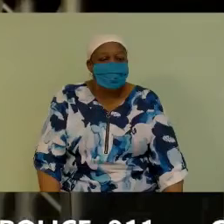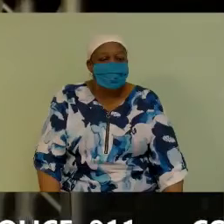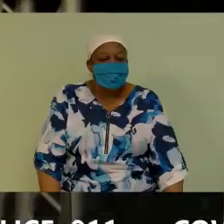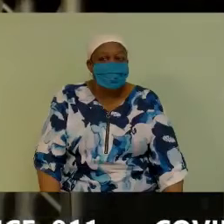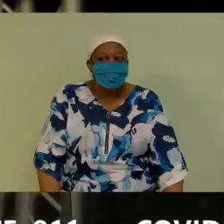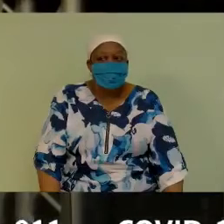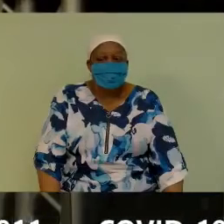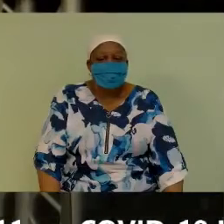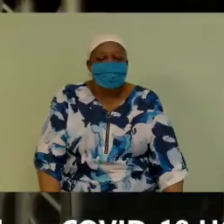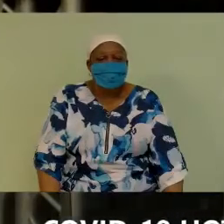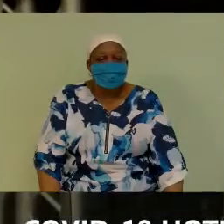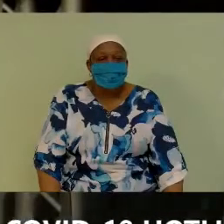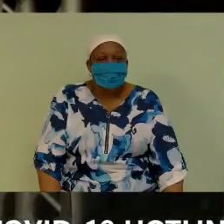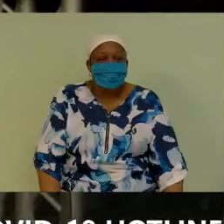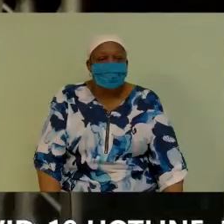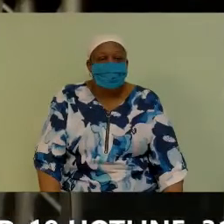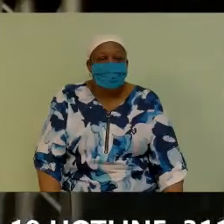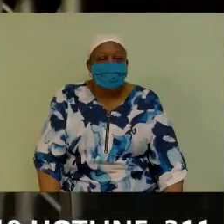Thank you very much for